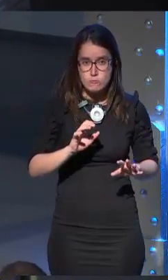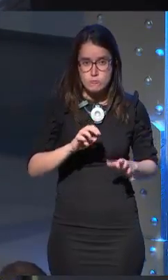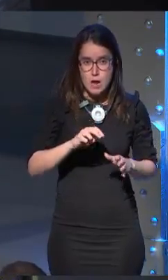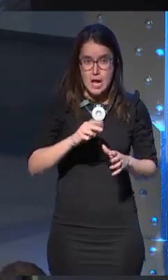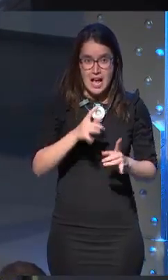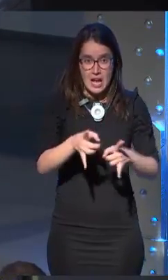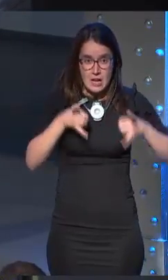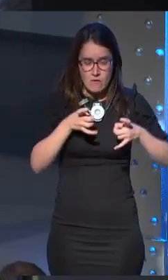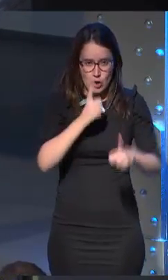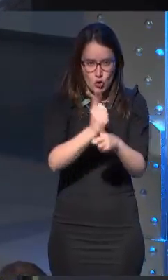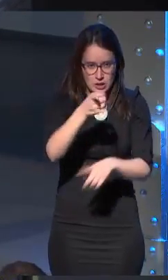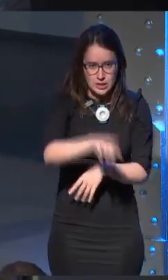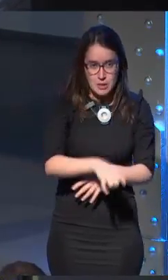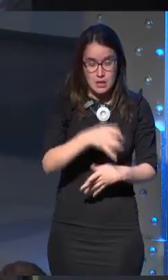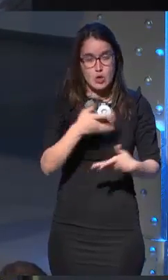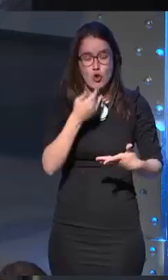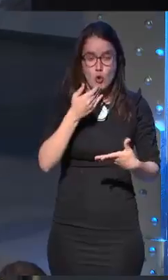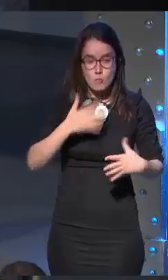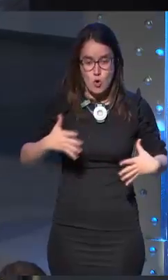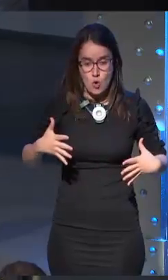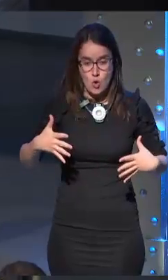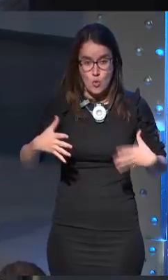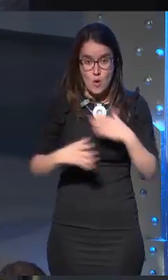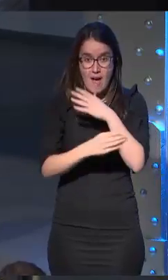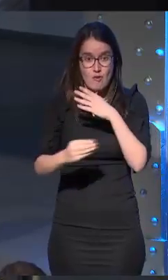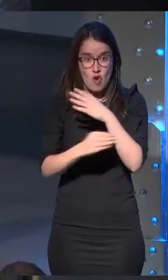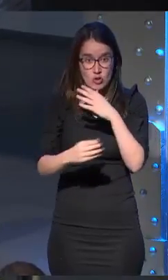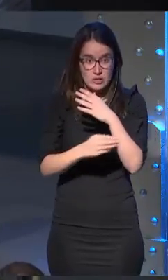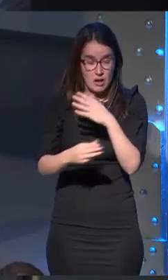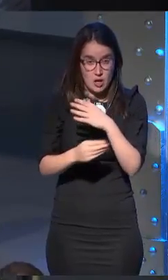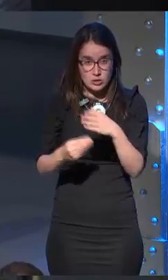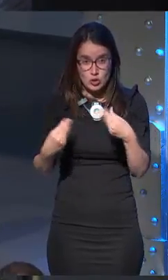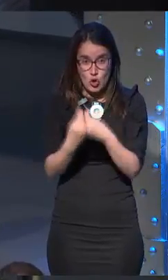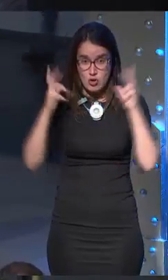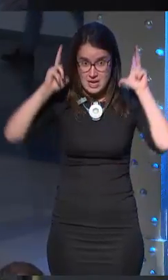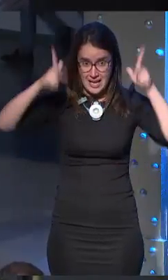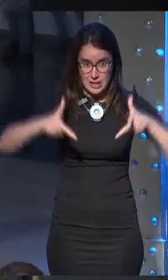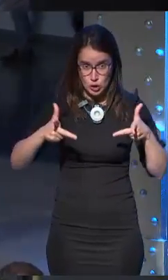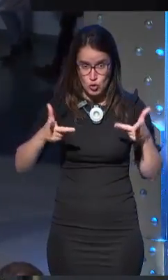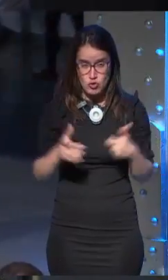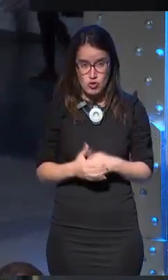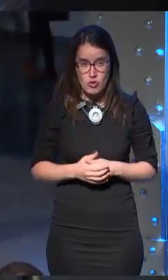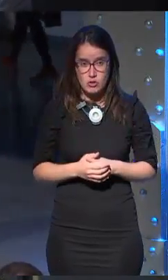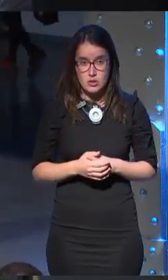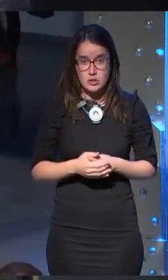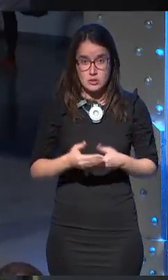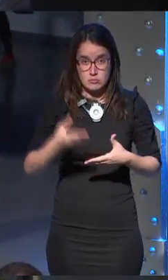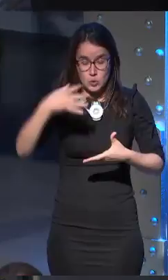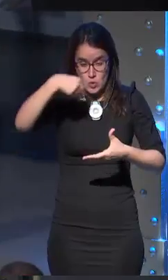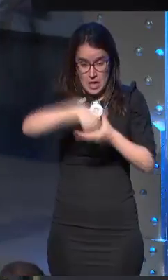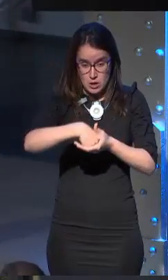basically just a plastic bag that you're in with a helmet, and you get in the bag in the